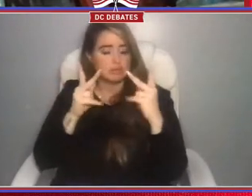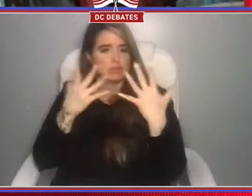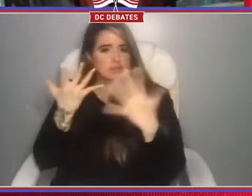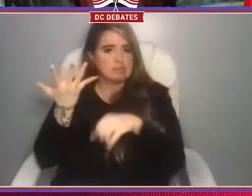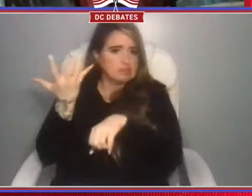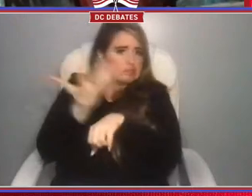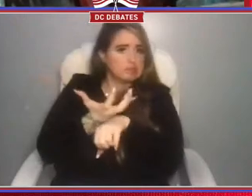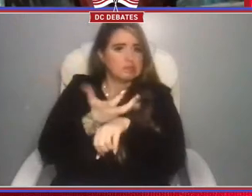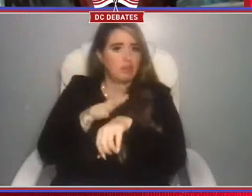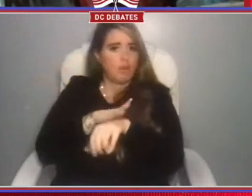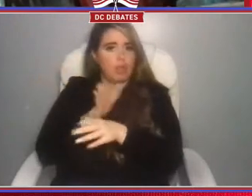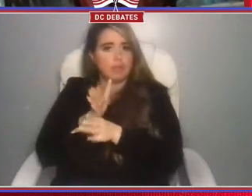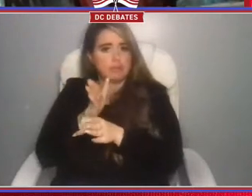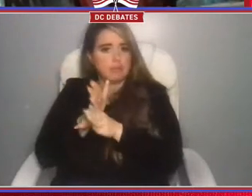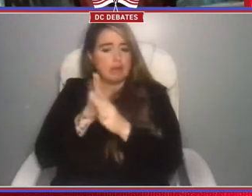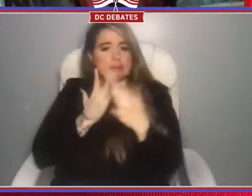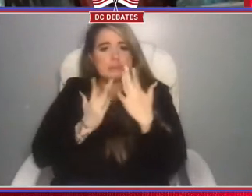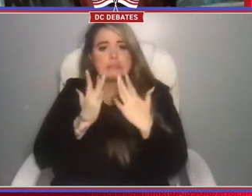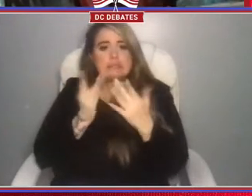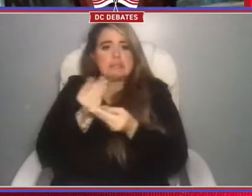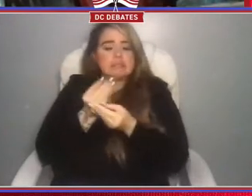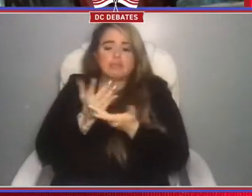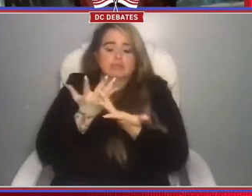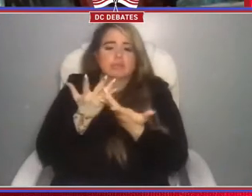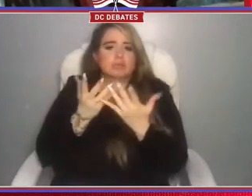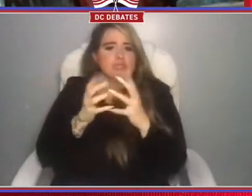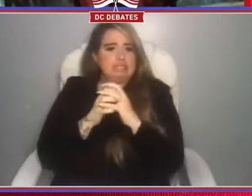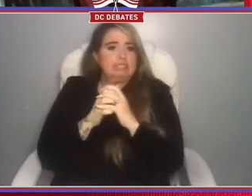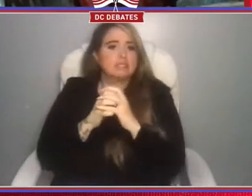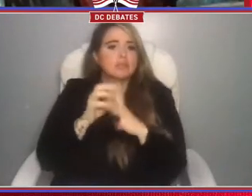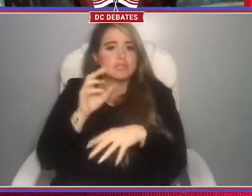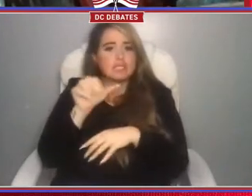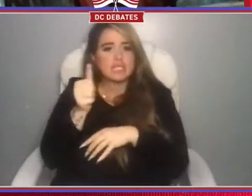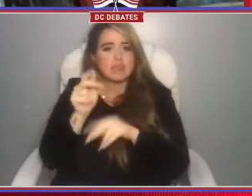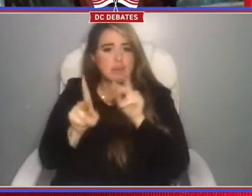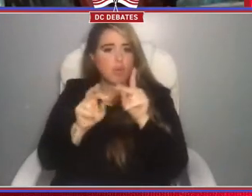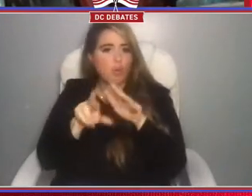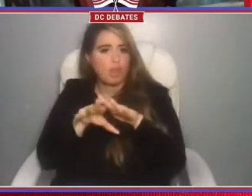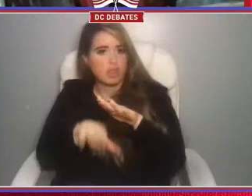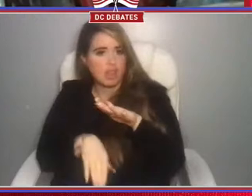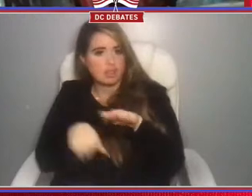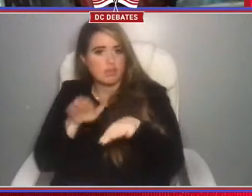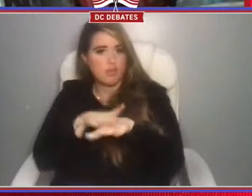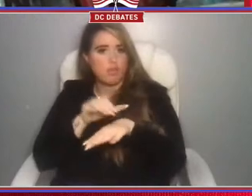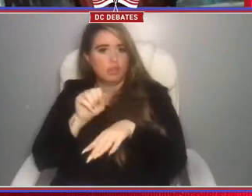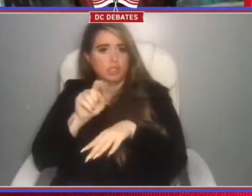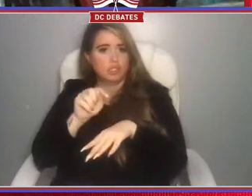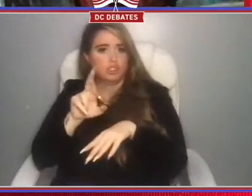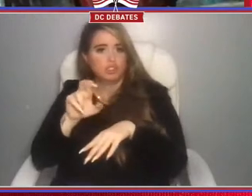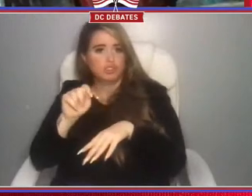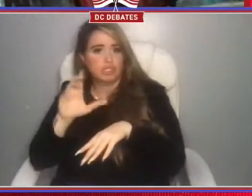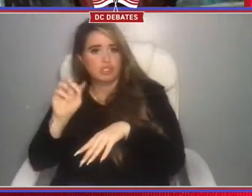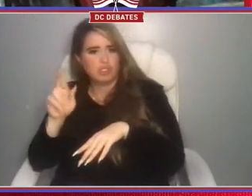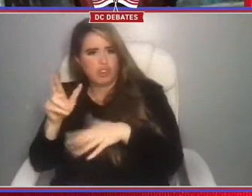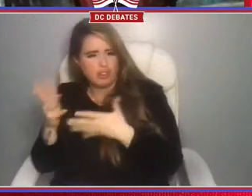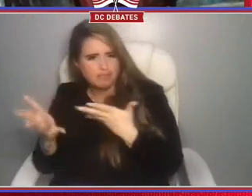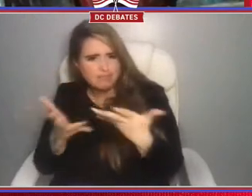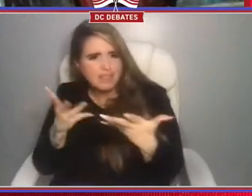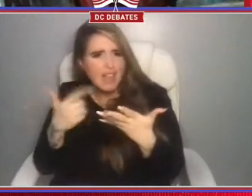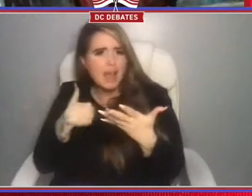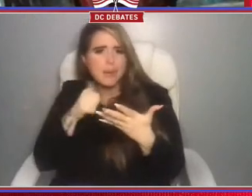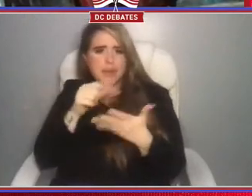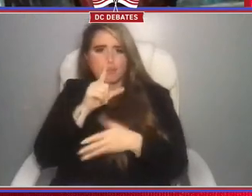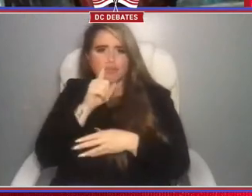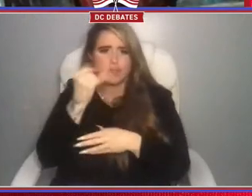the X2, and I saw about 10 people or less every single time on the streetcar. And so I'm not sure if the $300